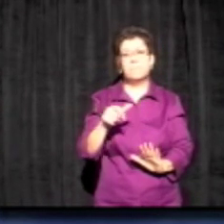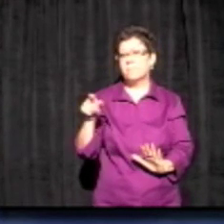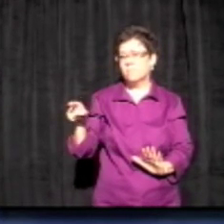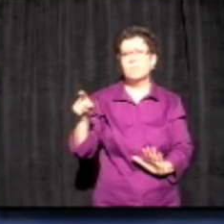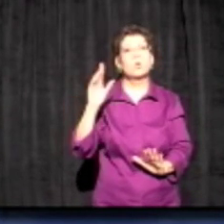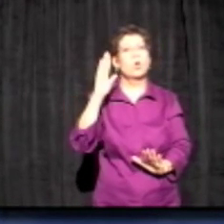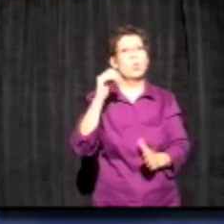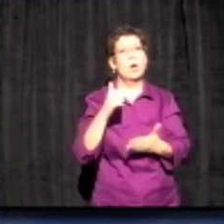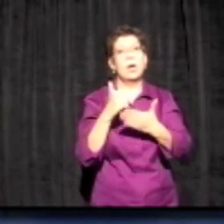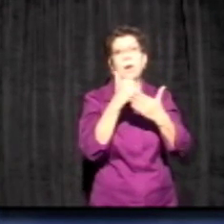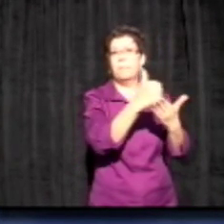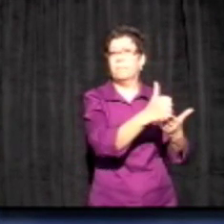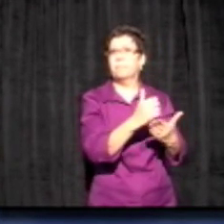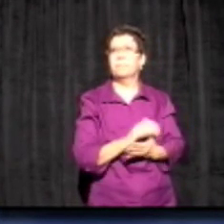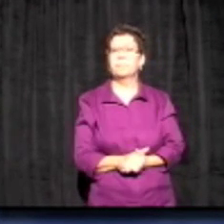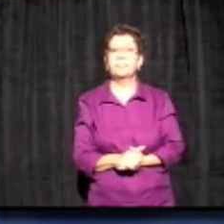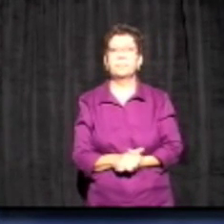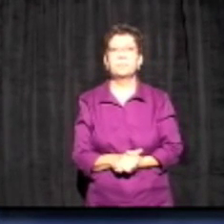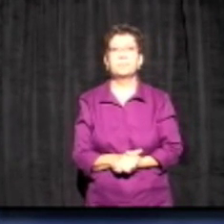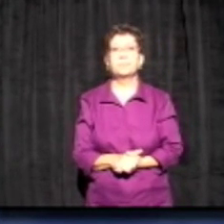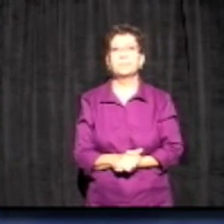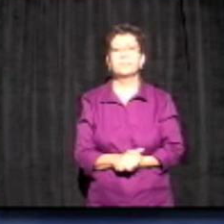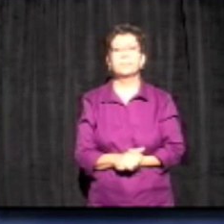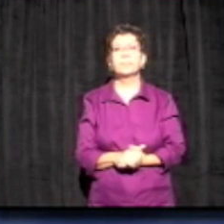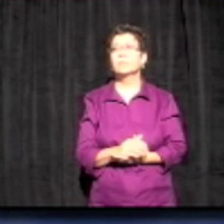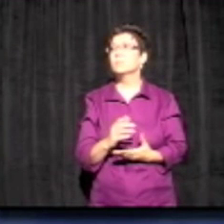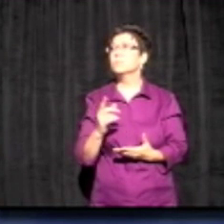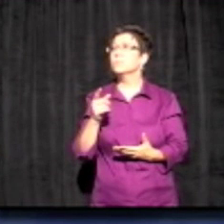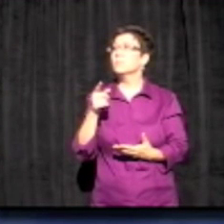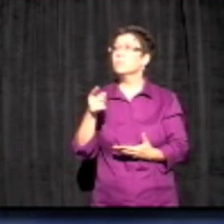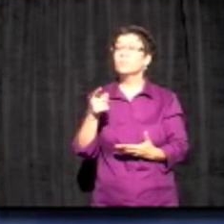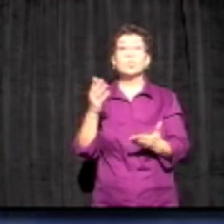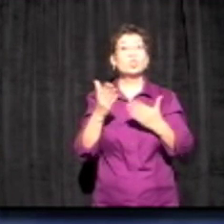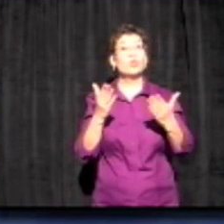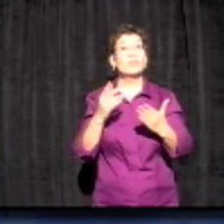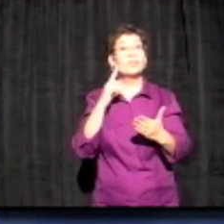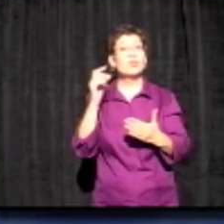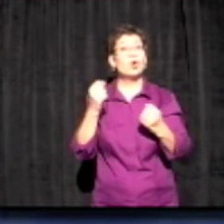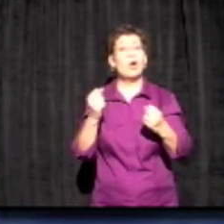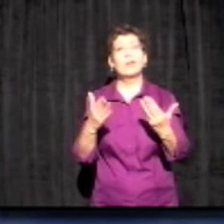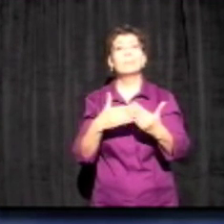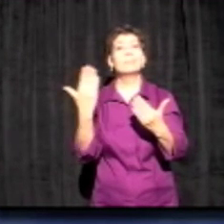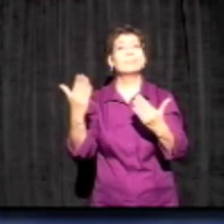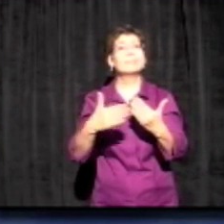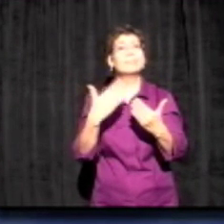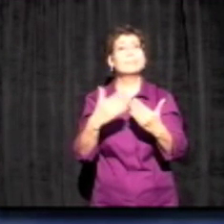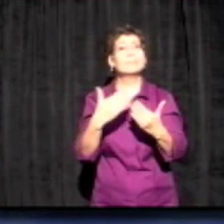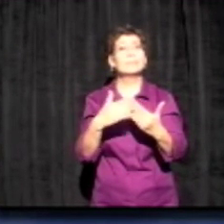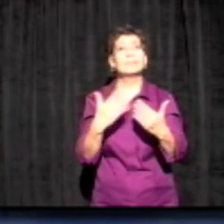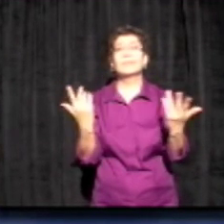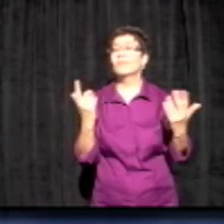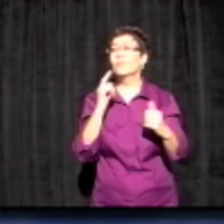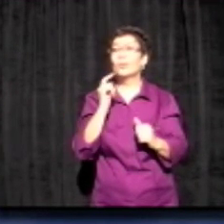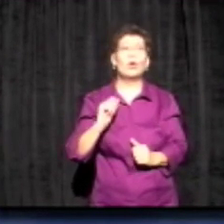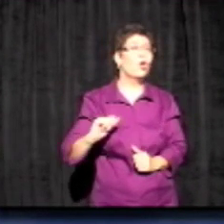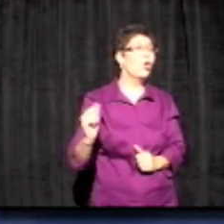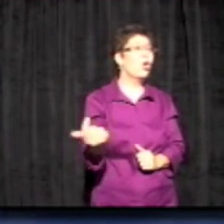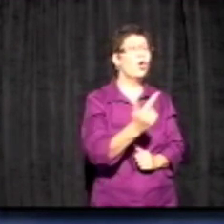hassle-free and user-friendly. Servicing the vehicle will be seamless and convenient for all the